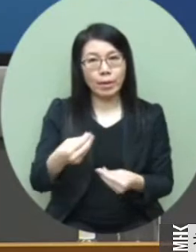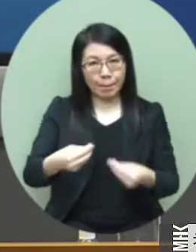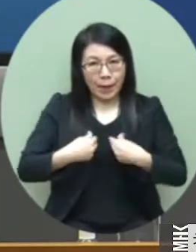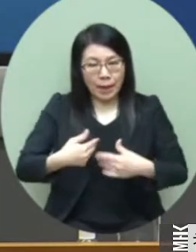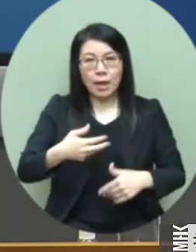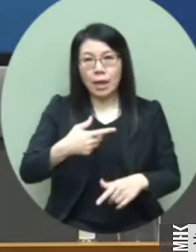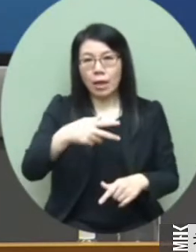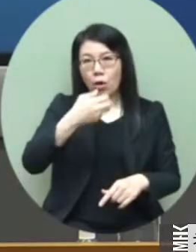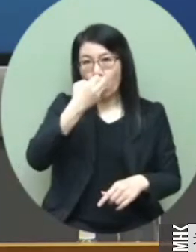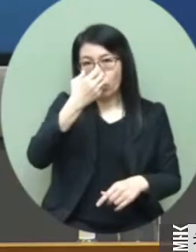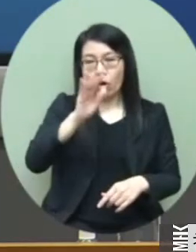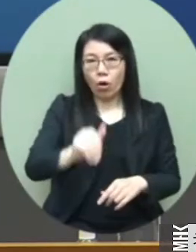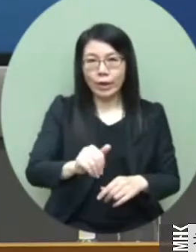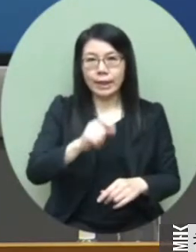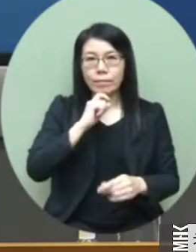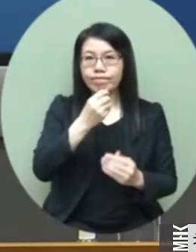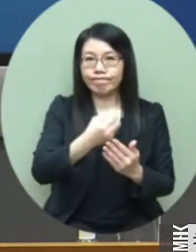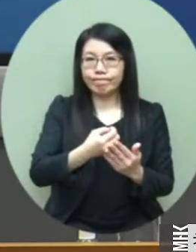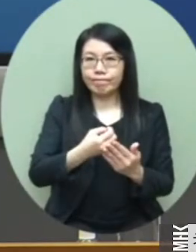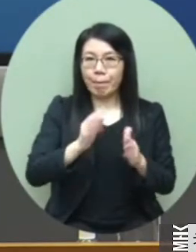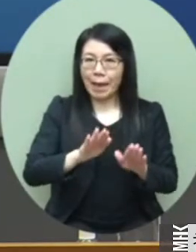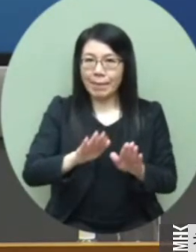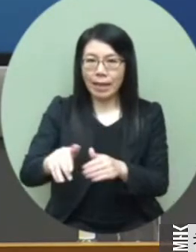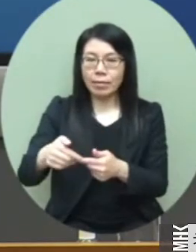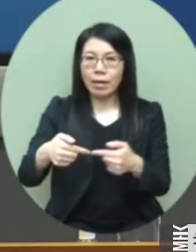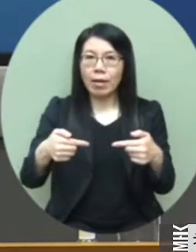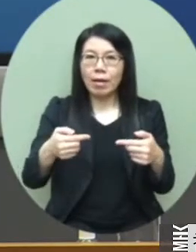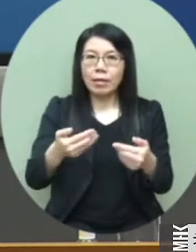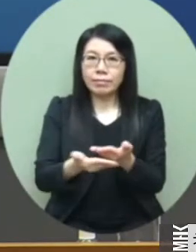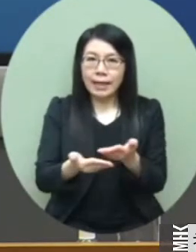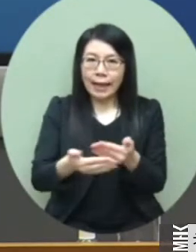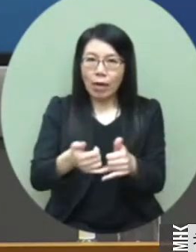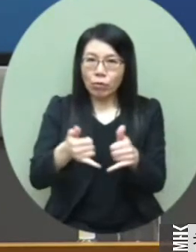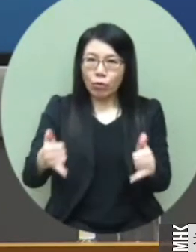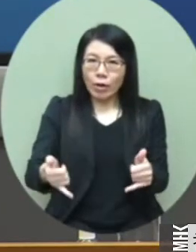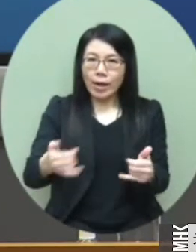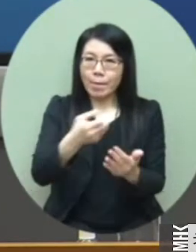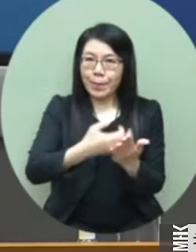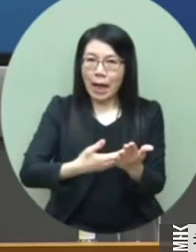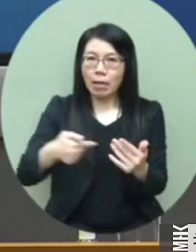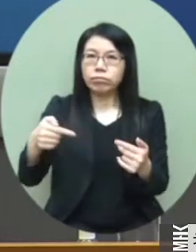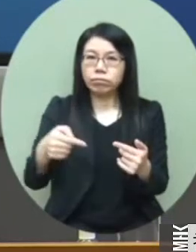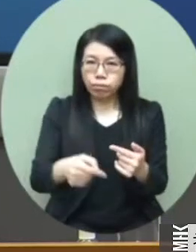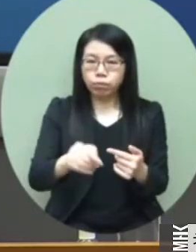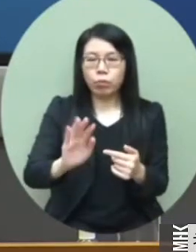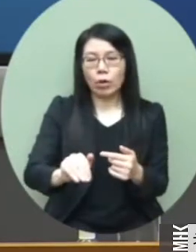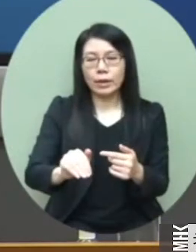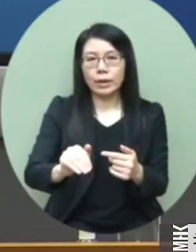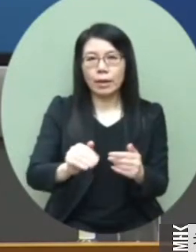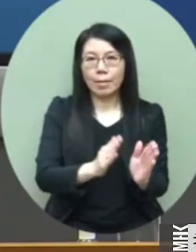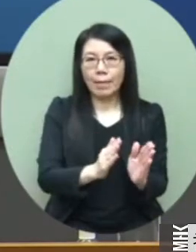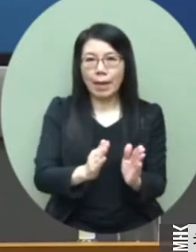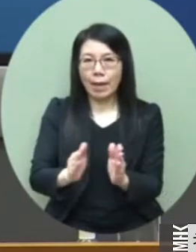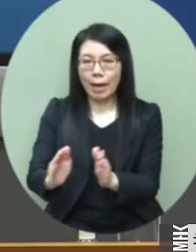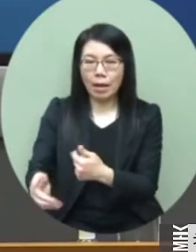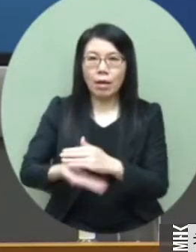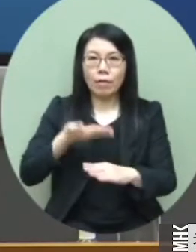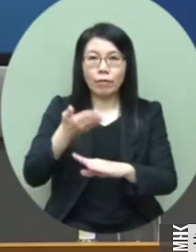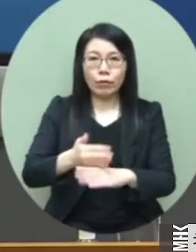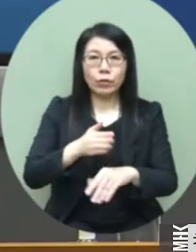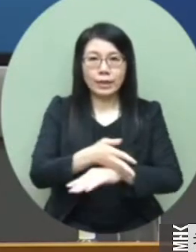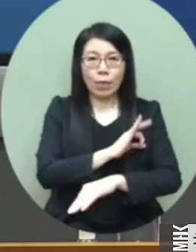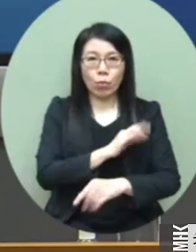decline. It has created the right condition for us to ease the social distancing